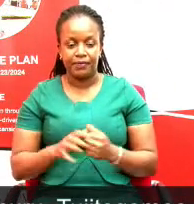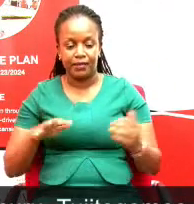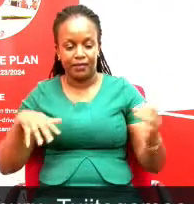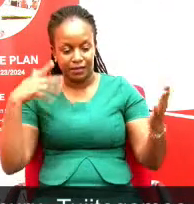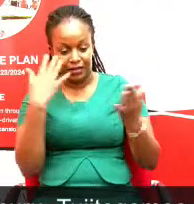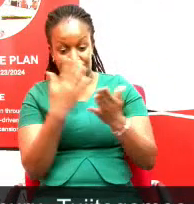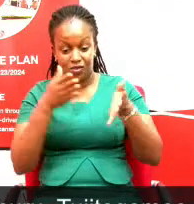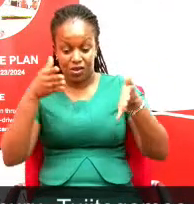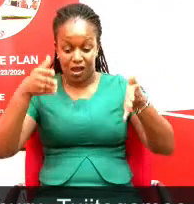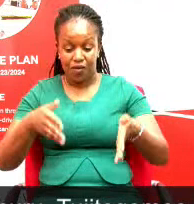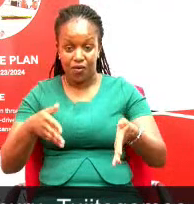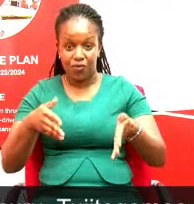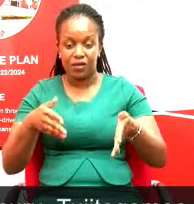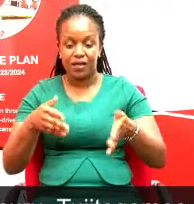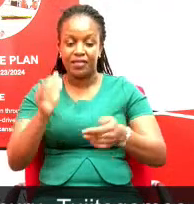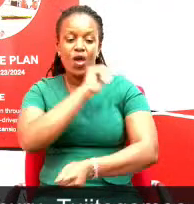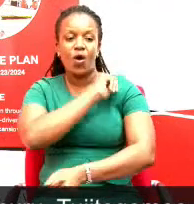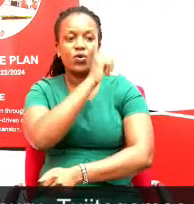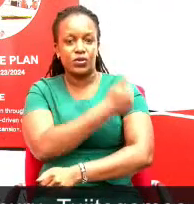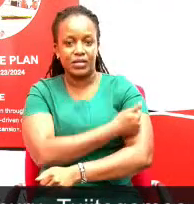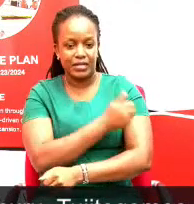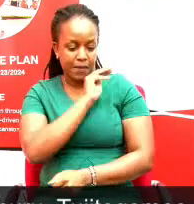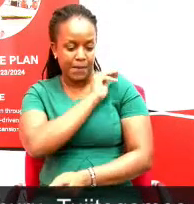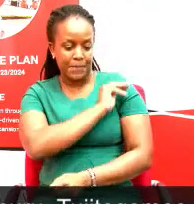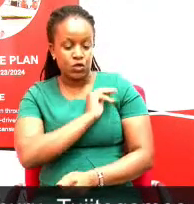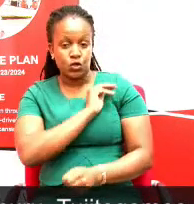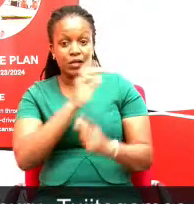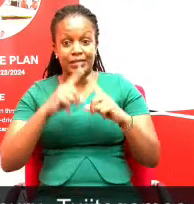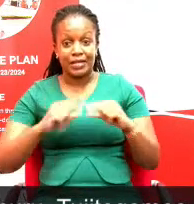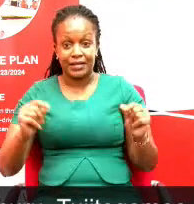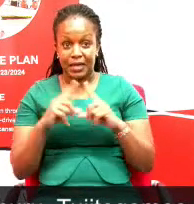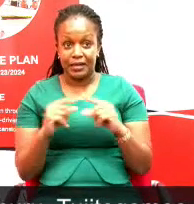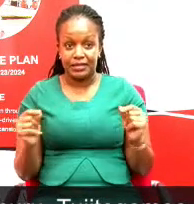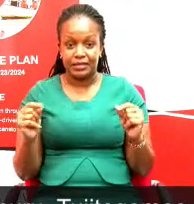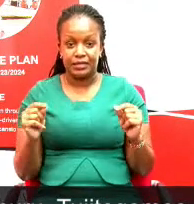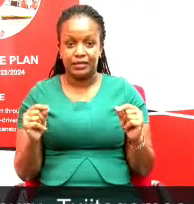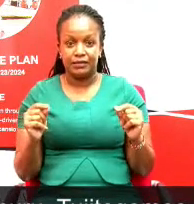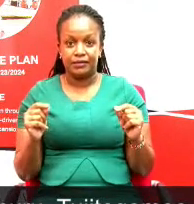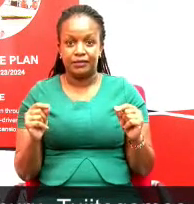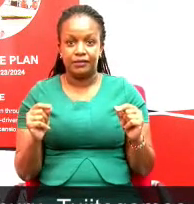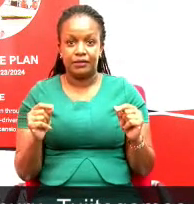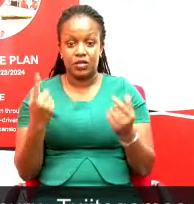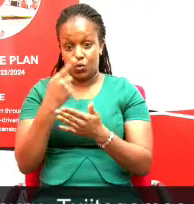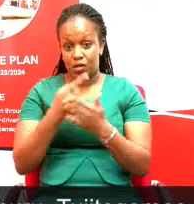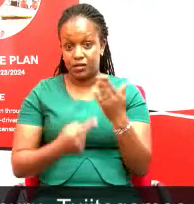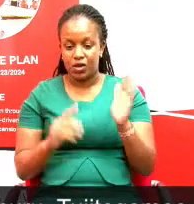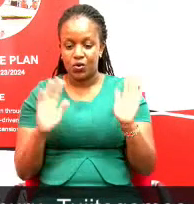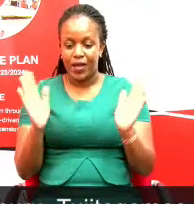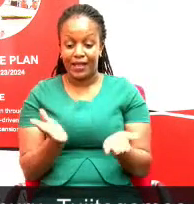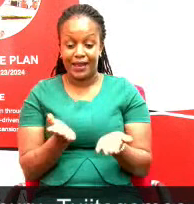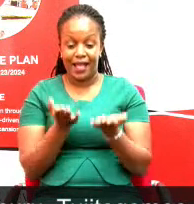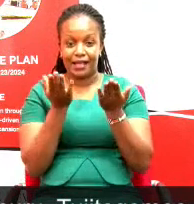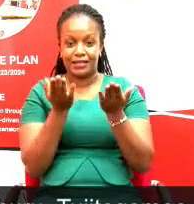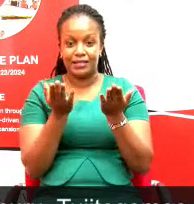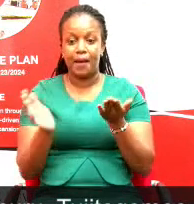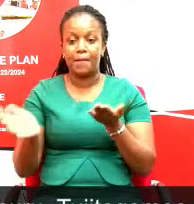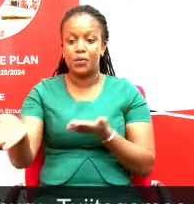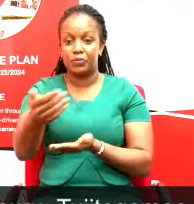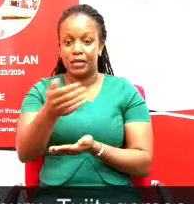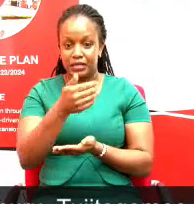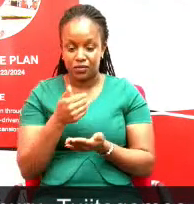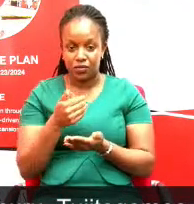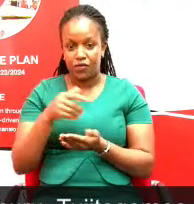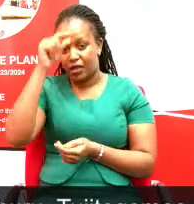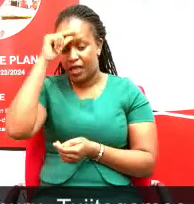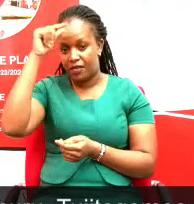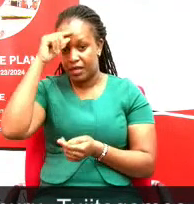end, the authorities' mission statement is to enhance mobilization of